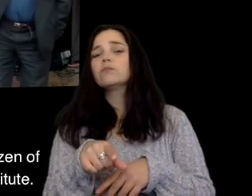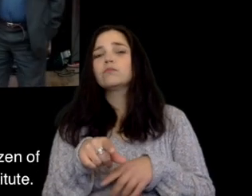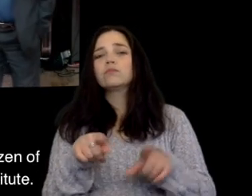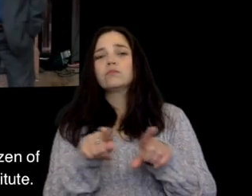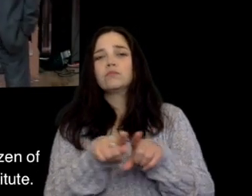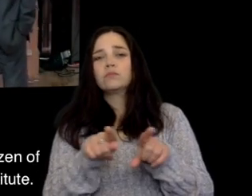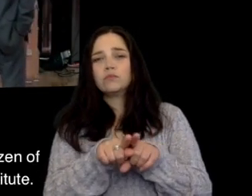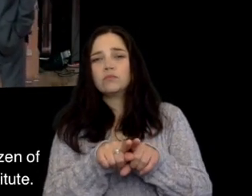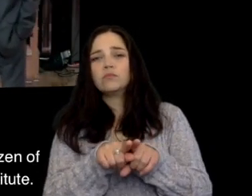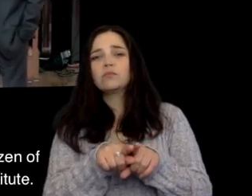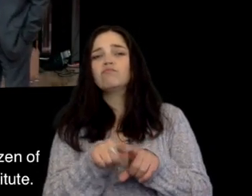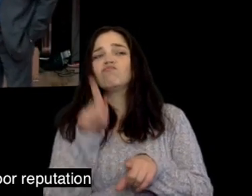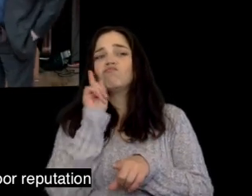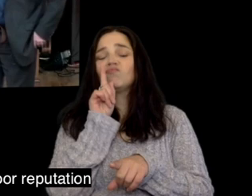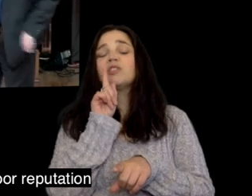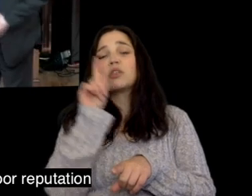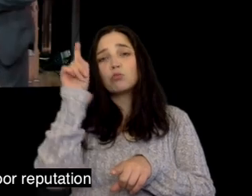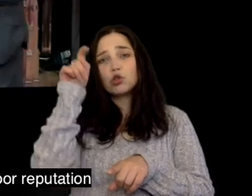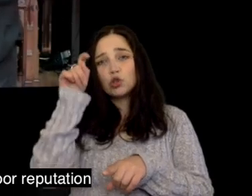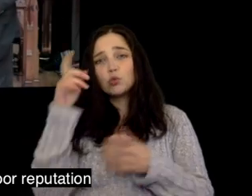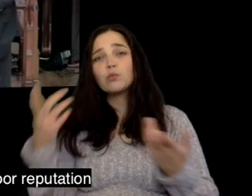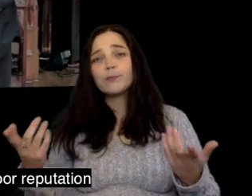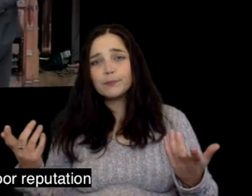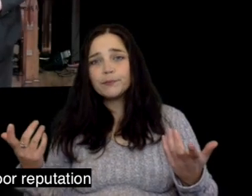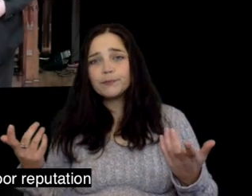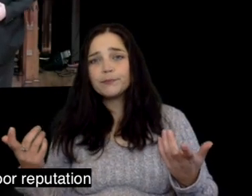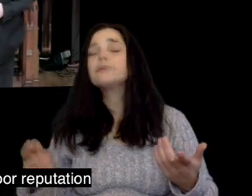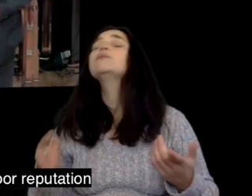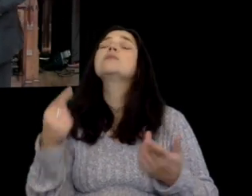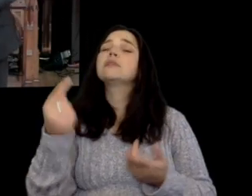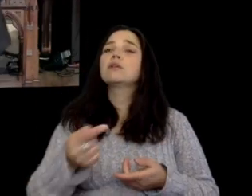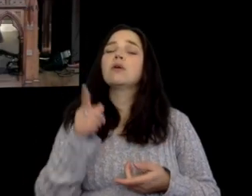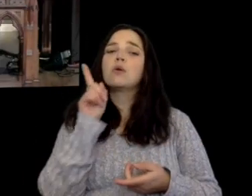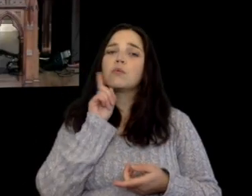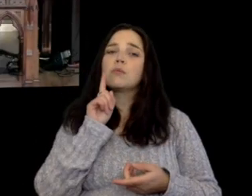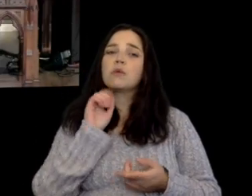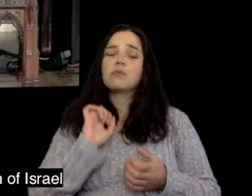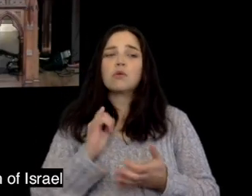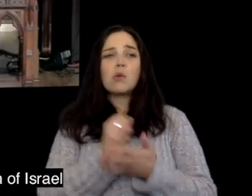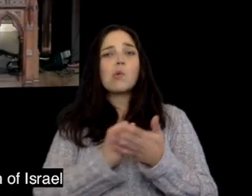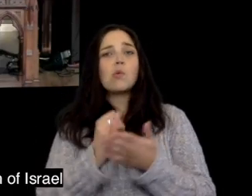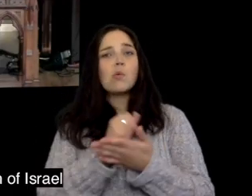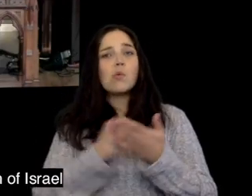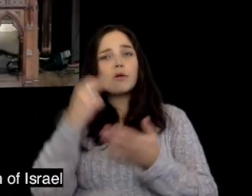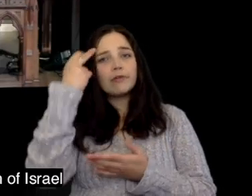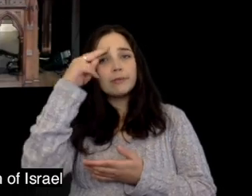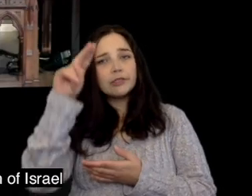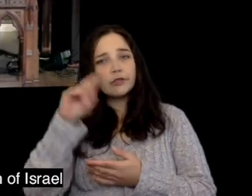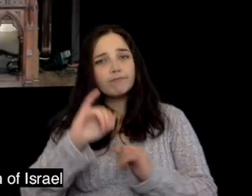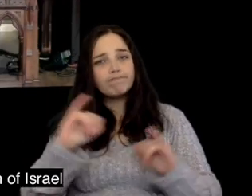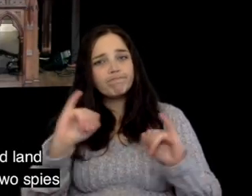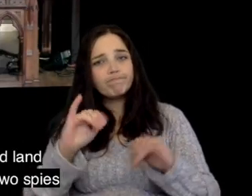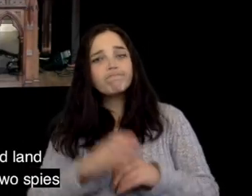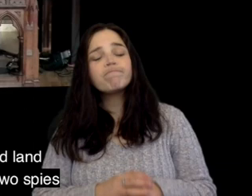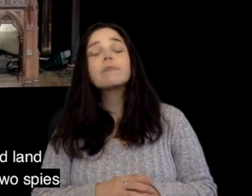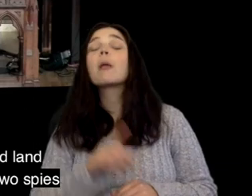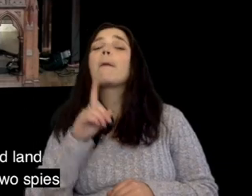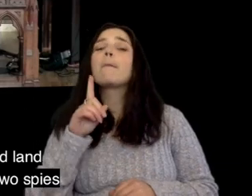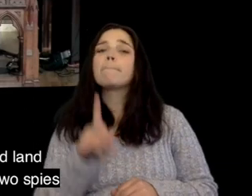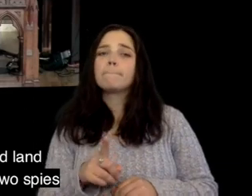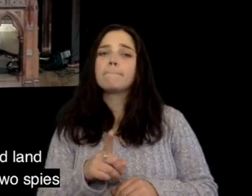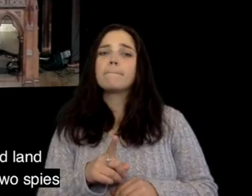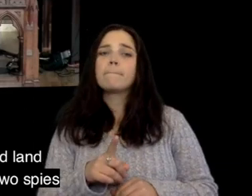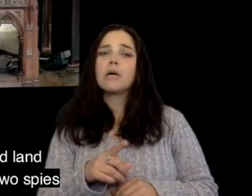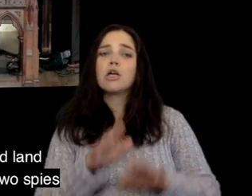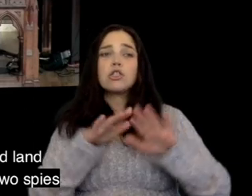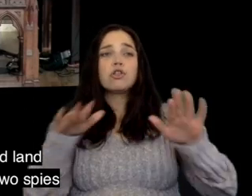Not only is she a citizen of Jericho, she's a prostitute. She's a woman with a very poor reputation. And yet,